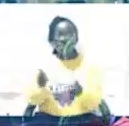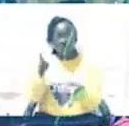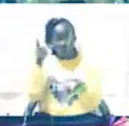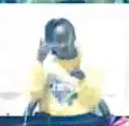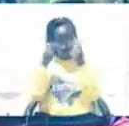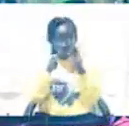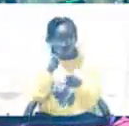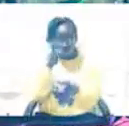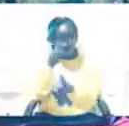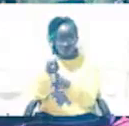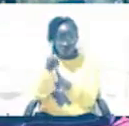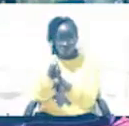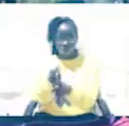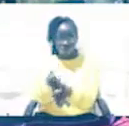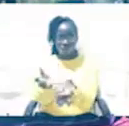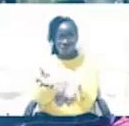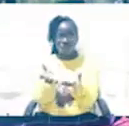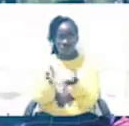When I finish,